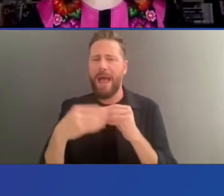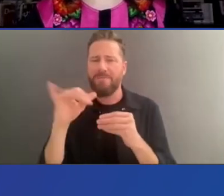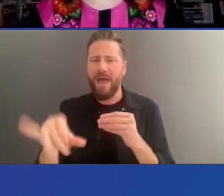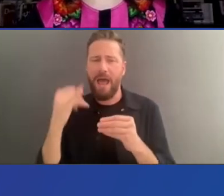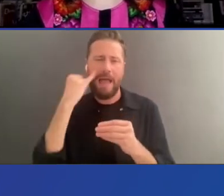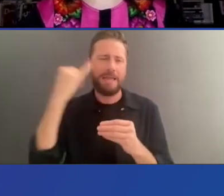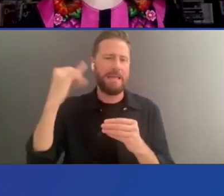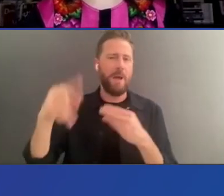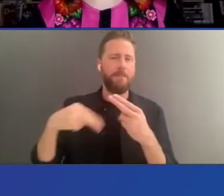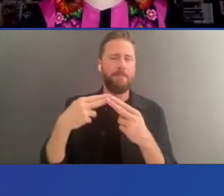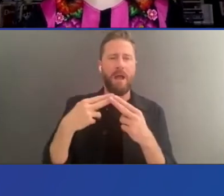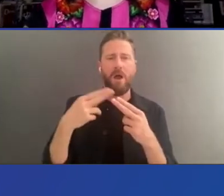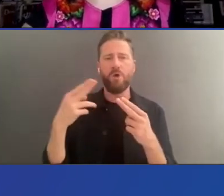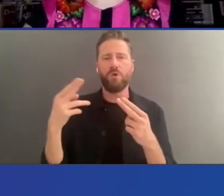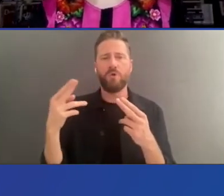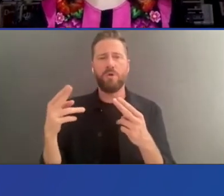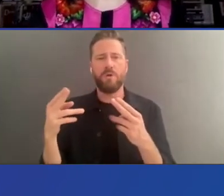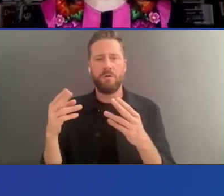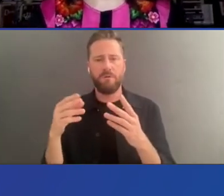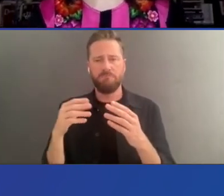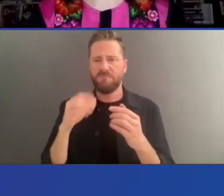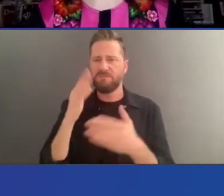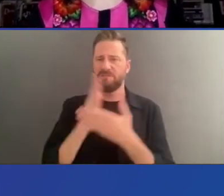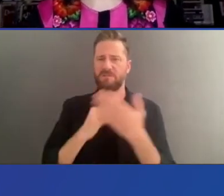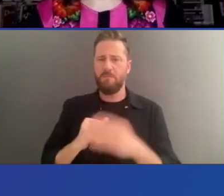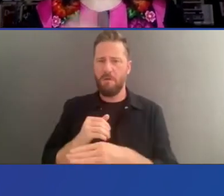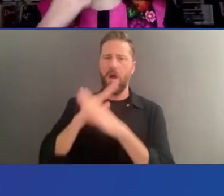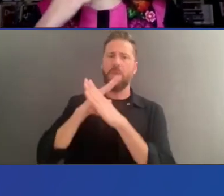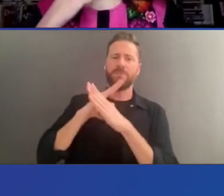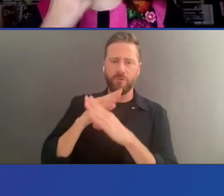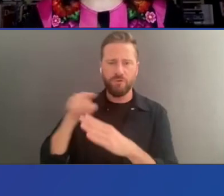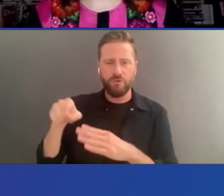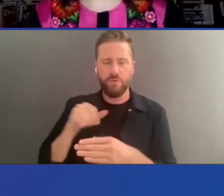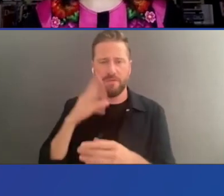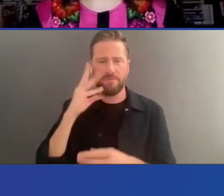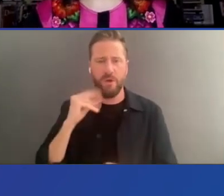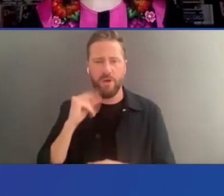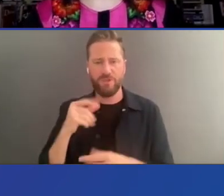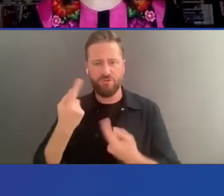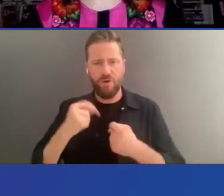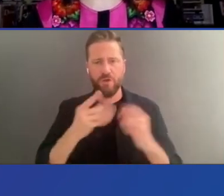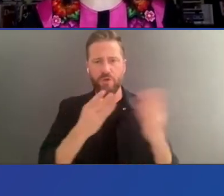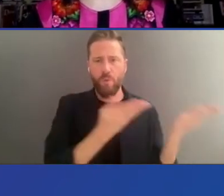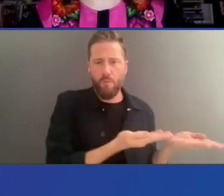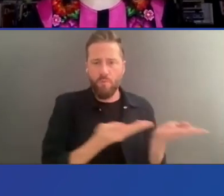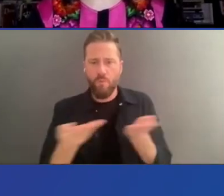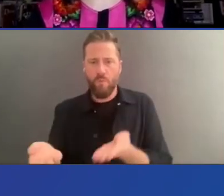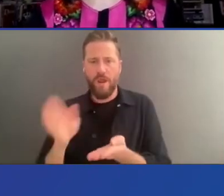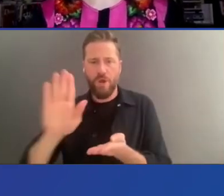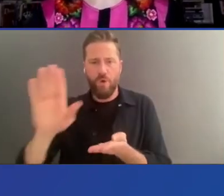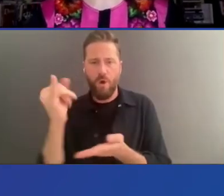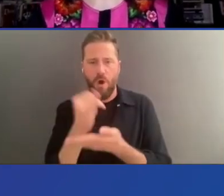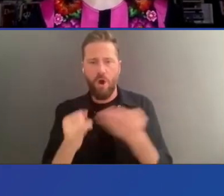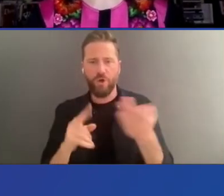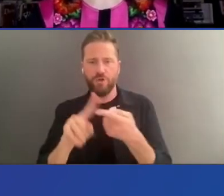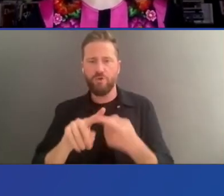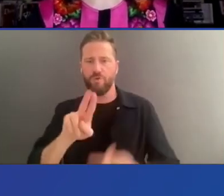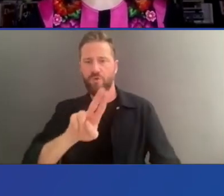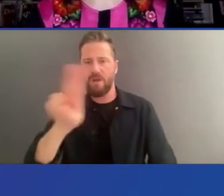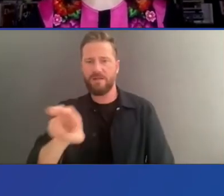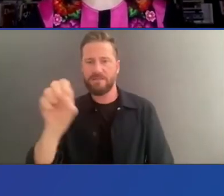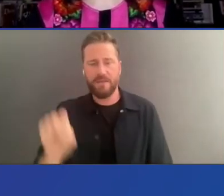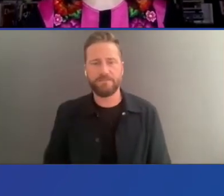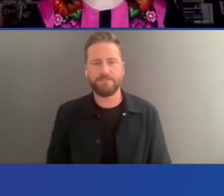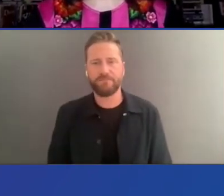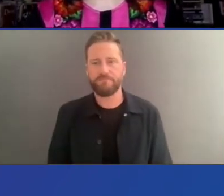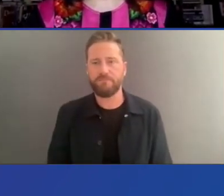idea of kind of obstacles that you have faced, you know, bringing your art form to U.S. audiences?